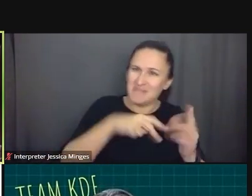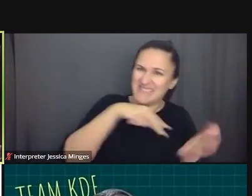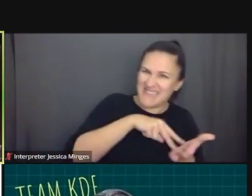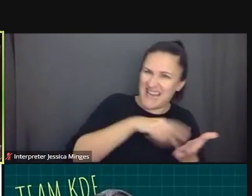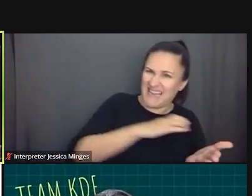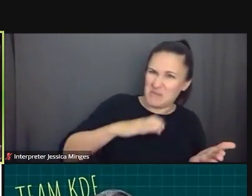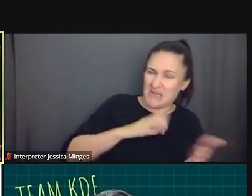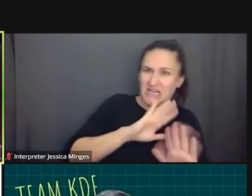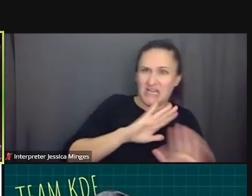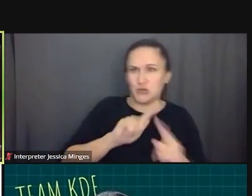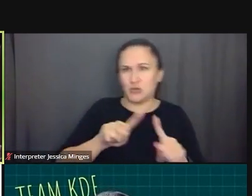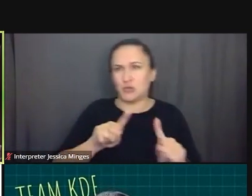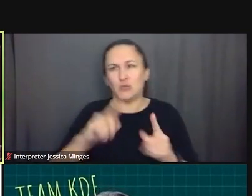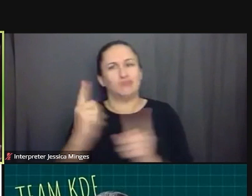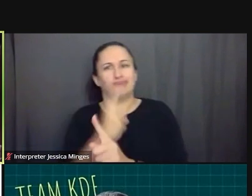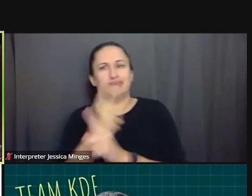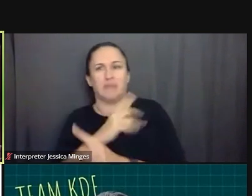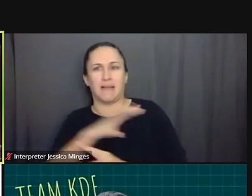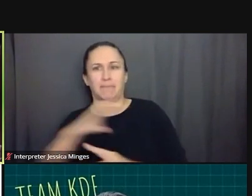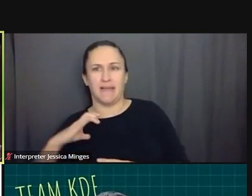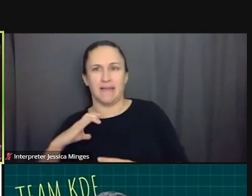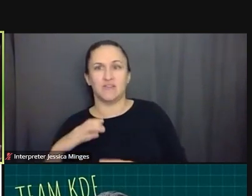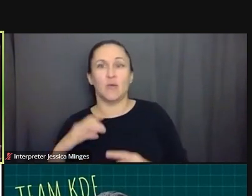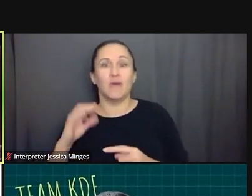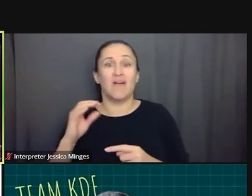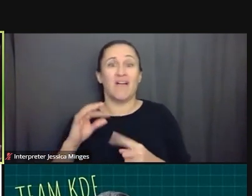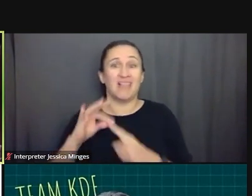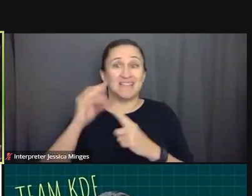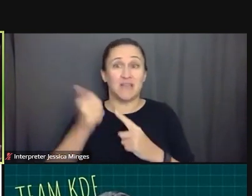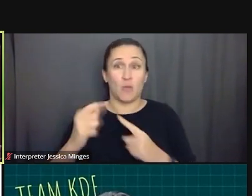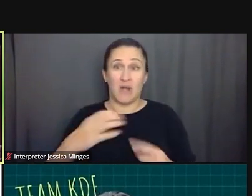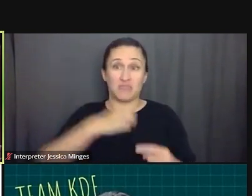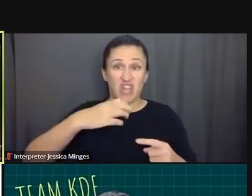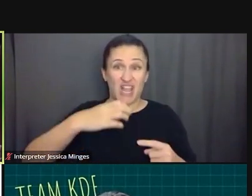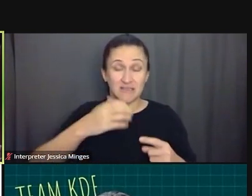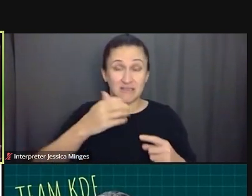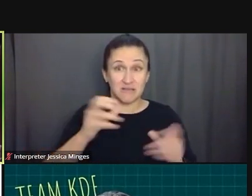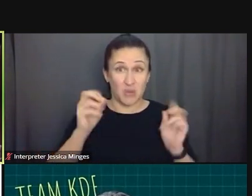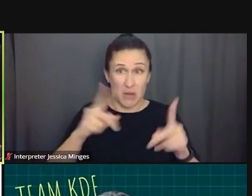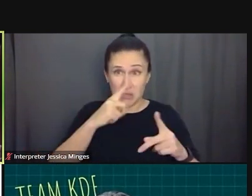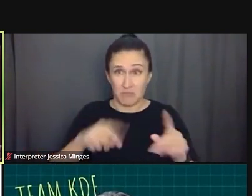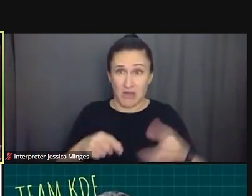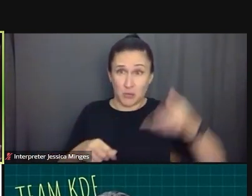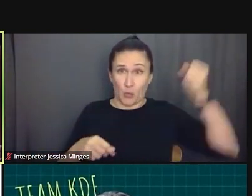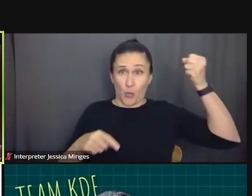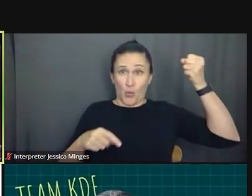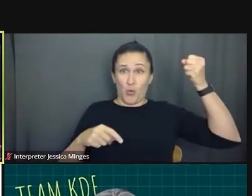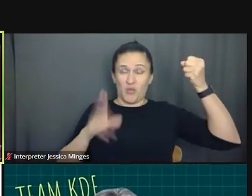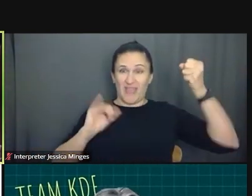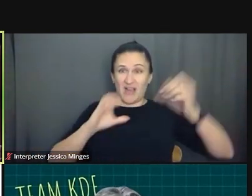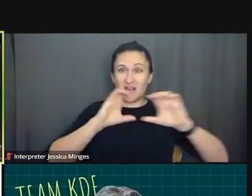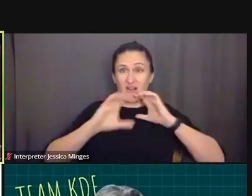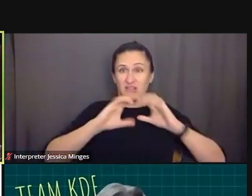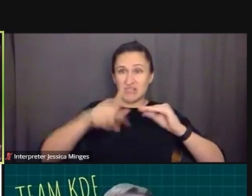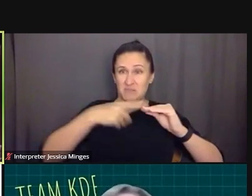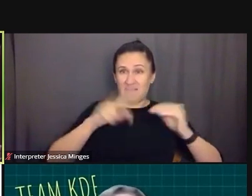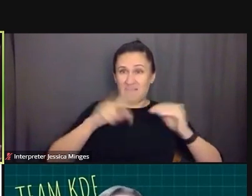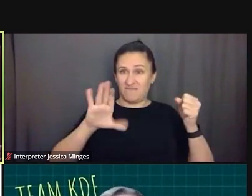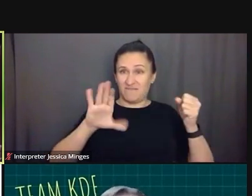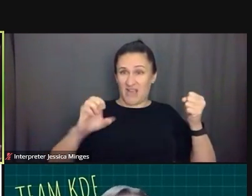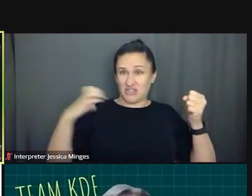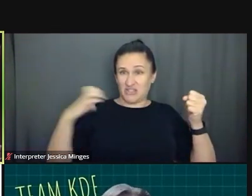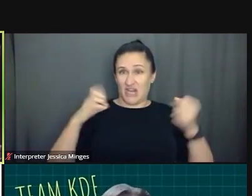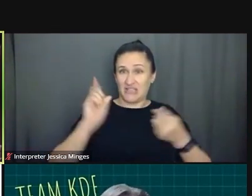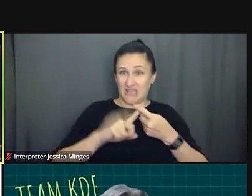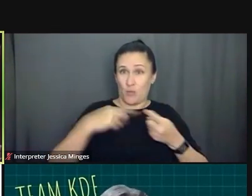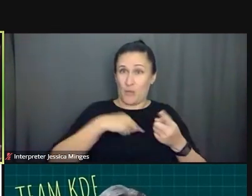committee. So unless anyone objects, is it okay for us to table the conversation around vice chair till we can talk